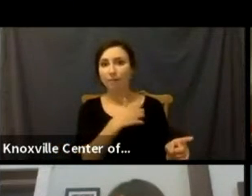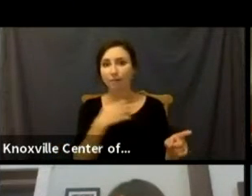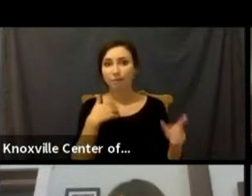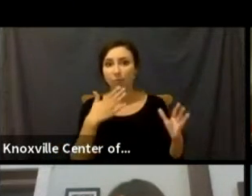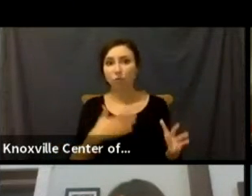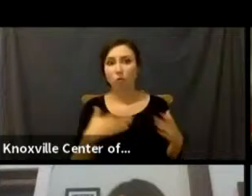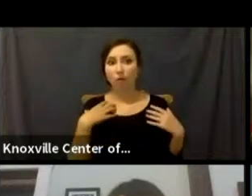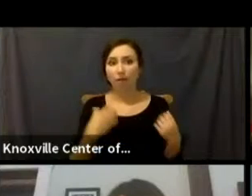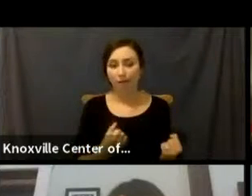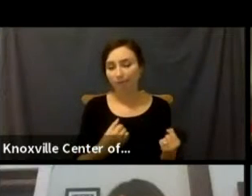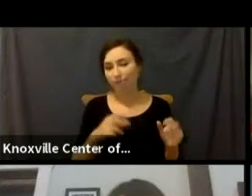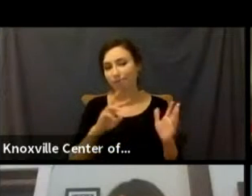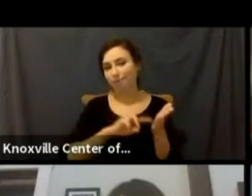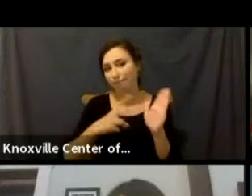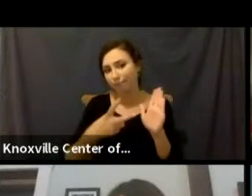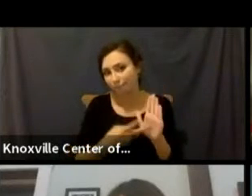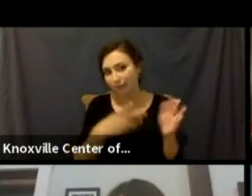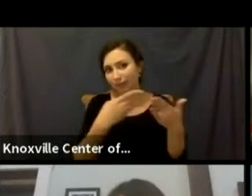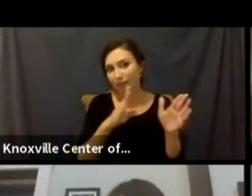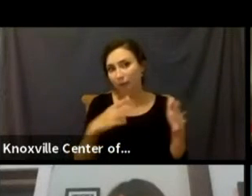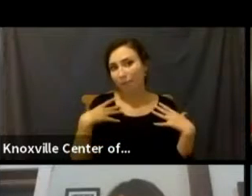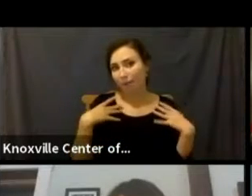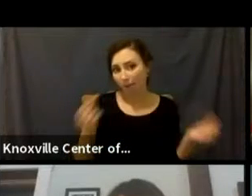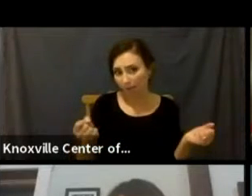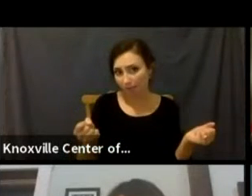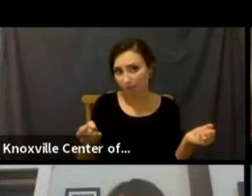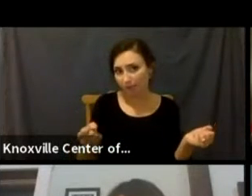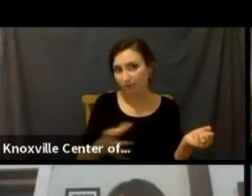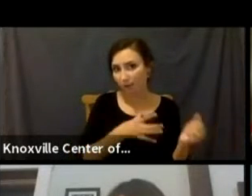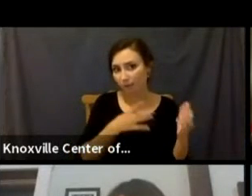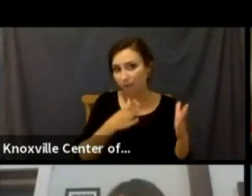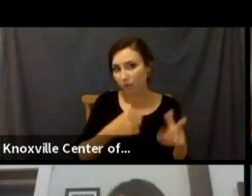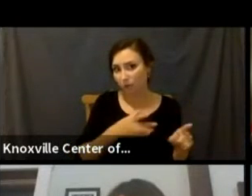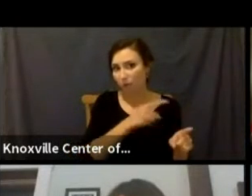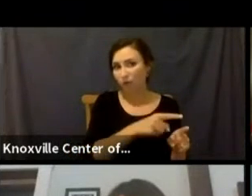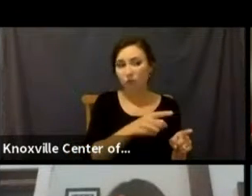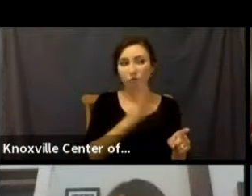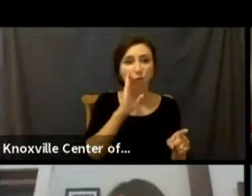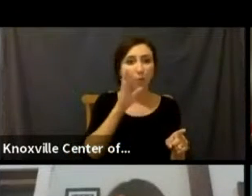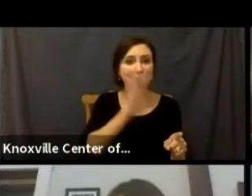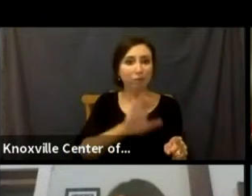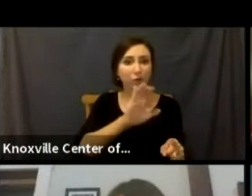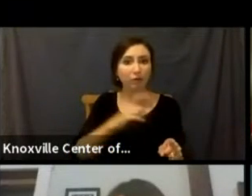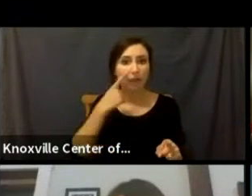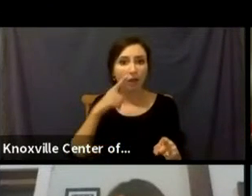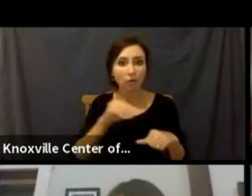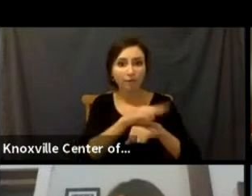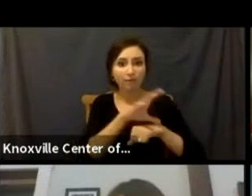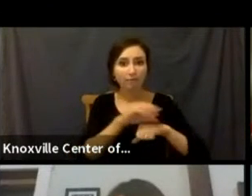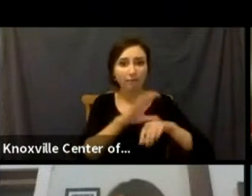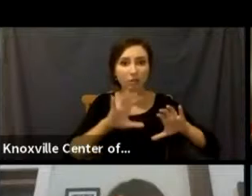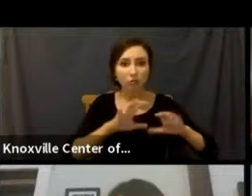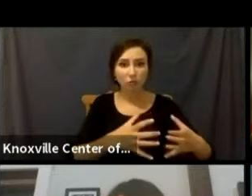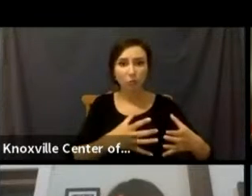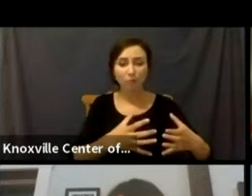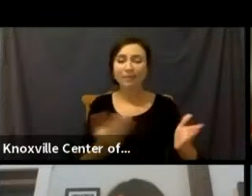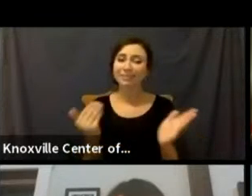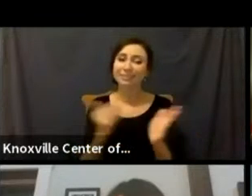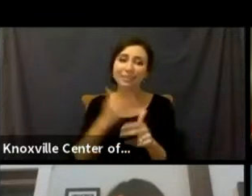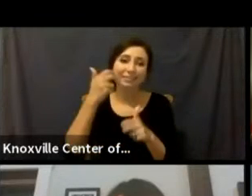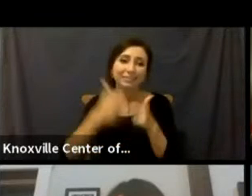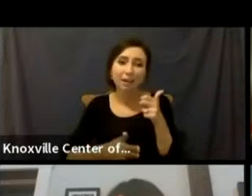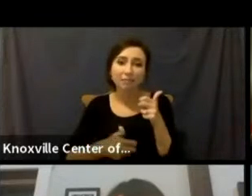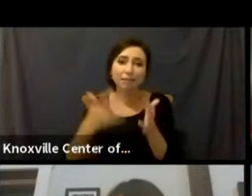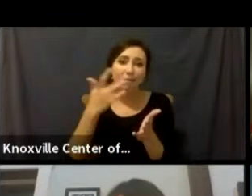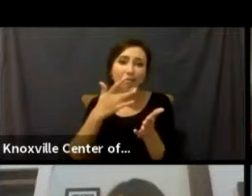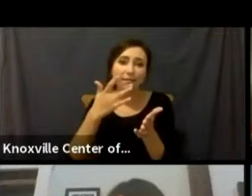health officer, to look for an advisory group. But again, it's tough in the middle